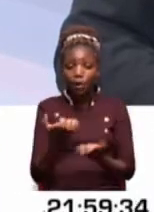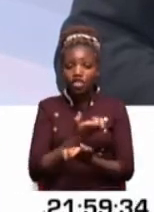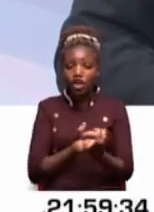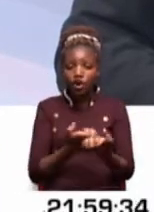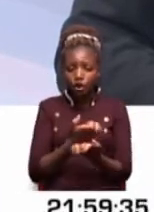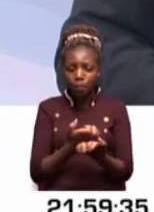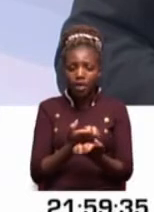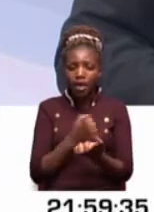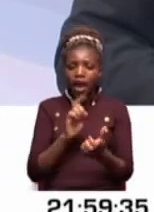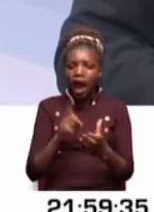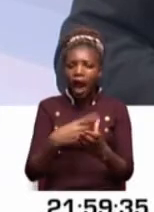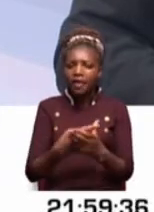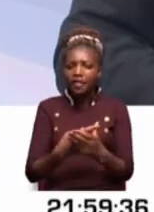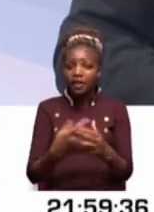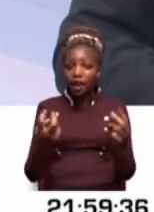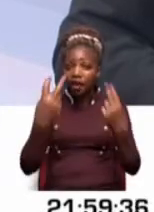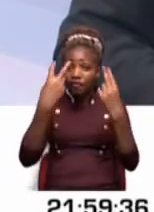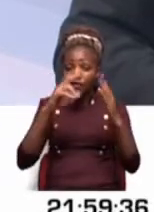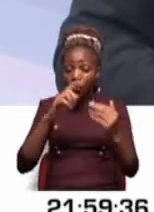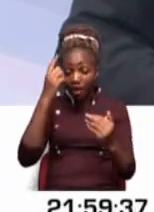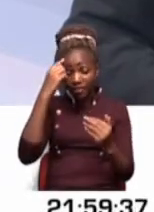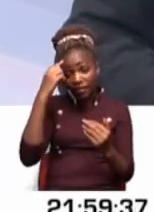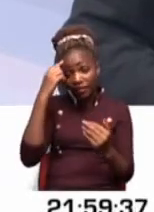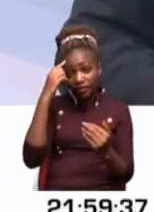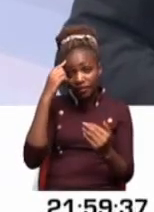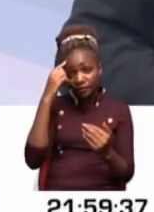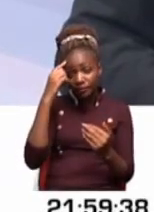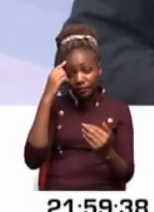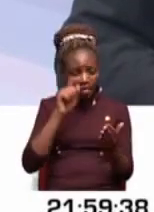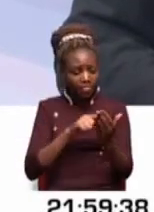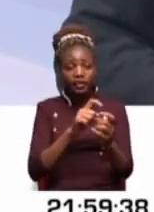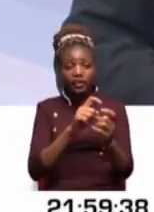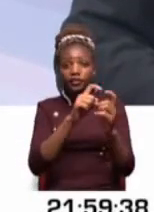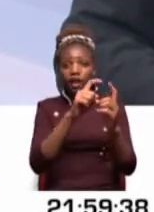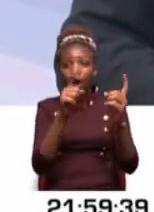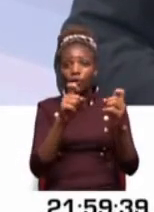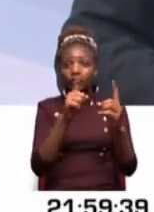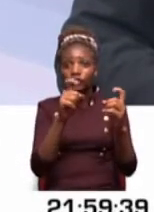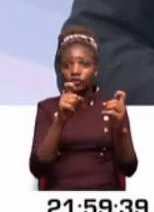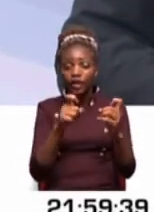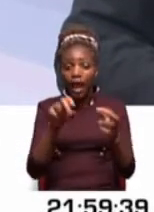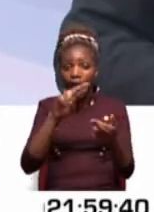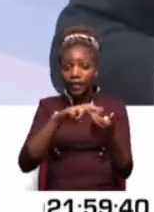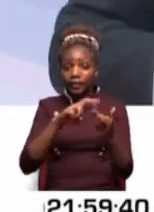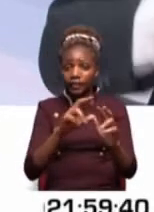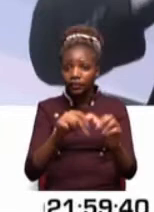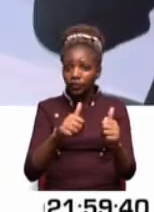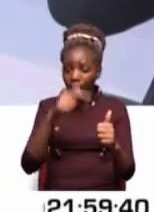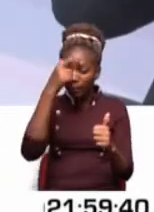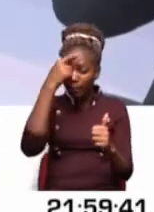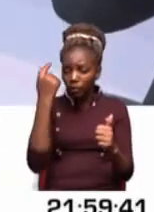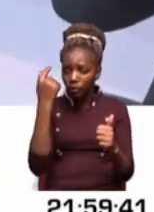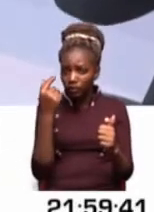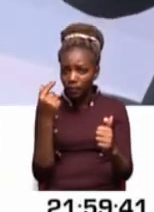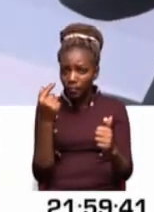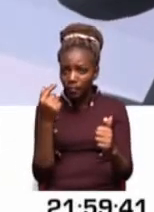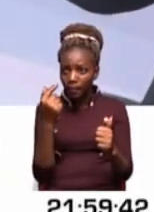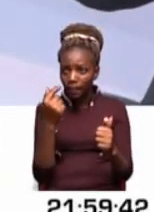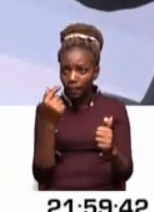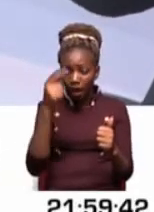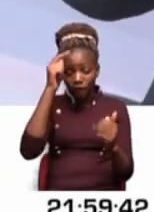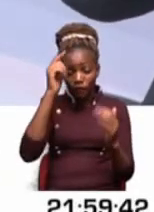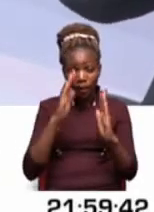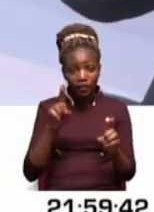And I think if you have that question, it will be a bit relative because for a person like me, I've